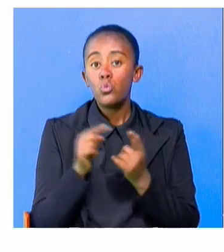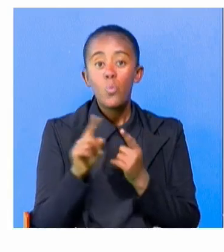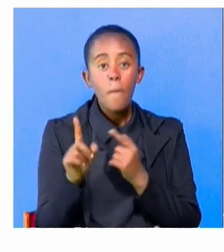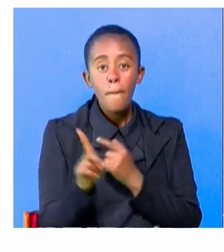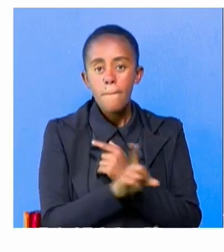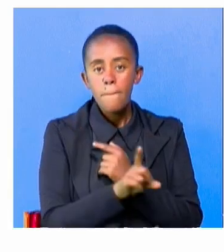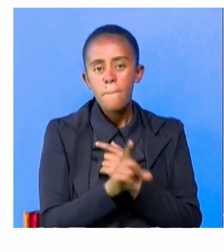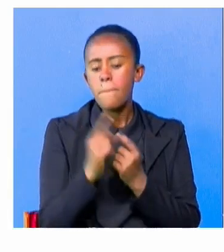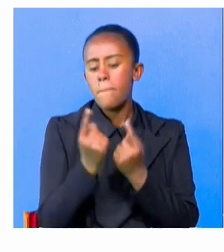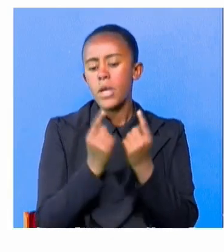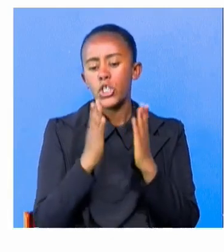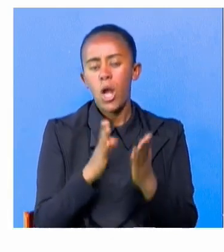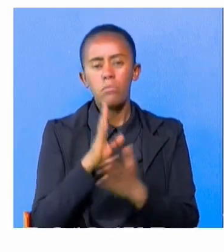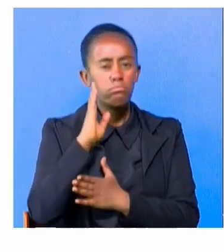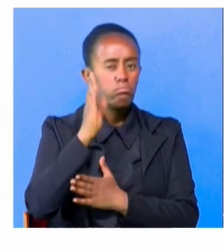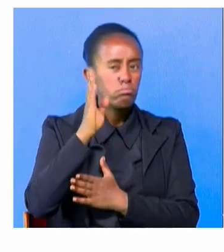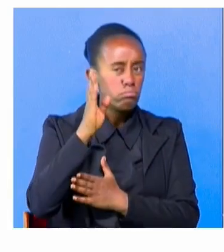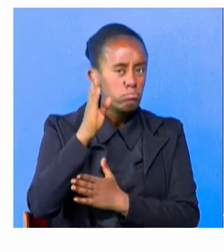a merchant.